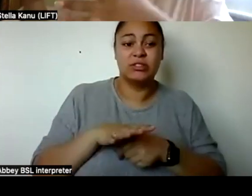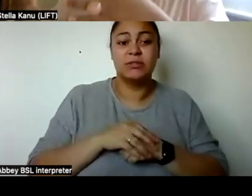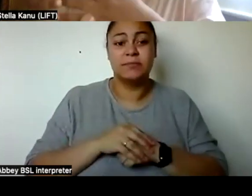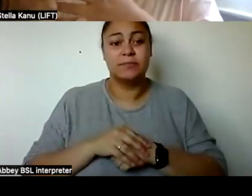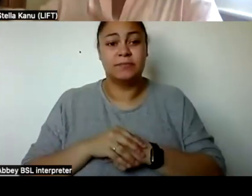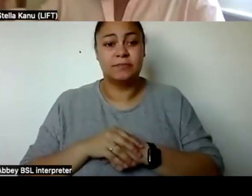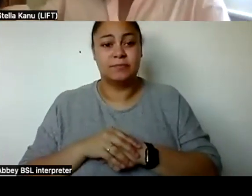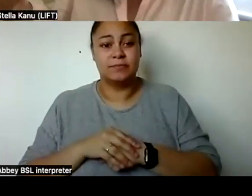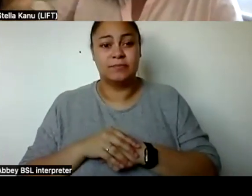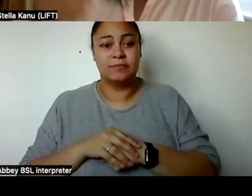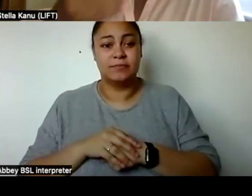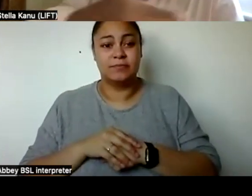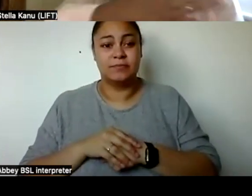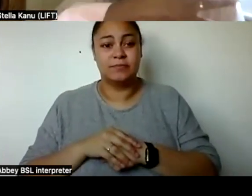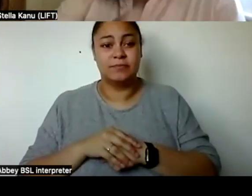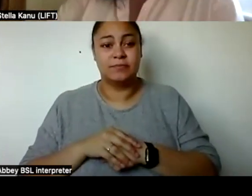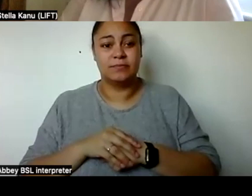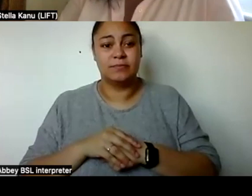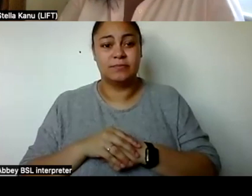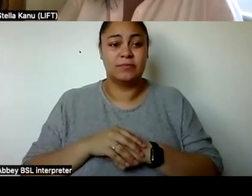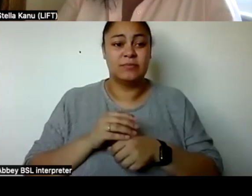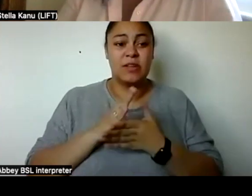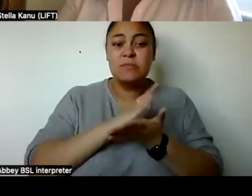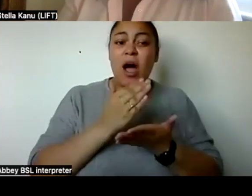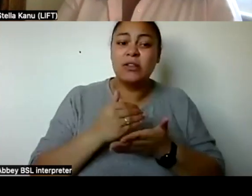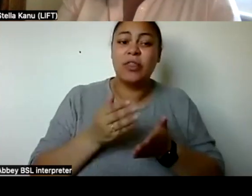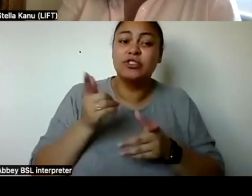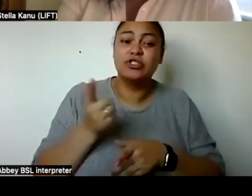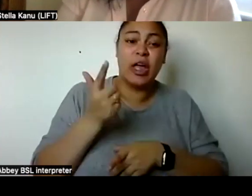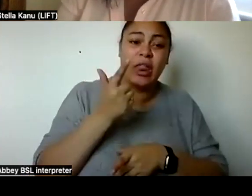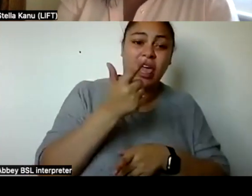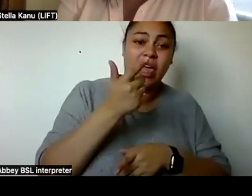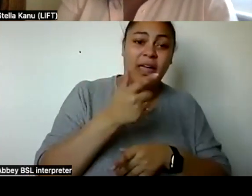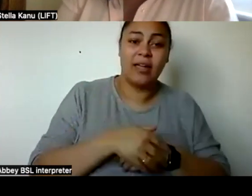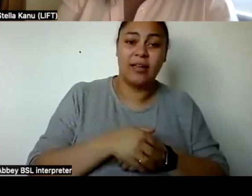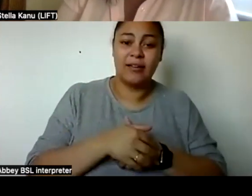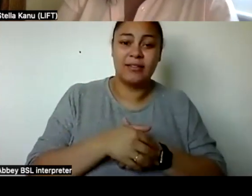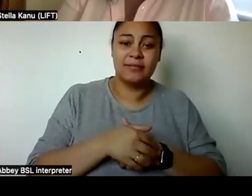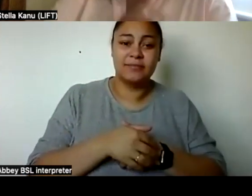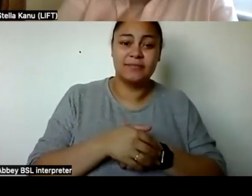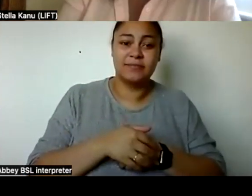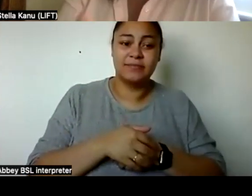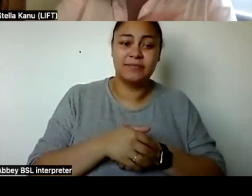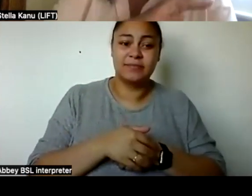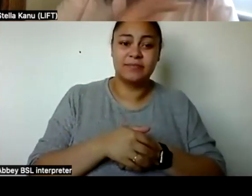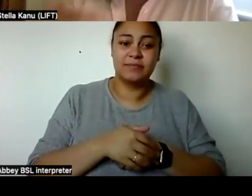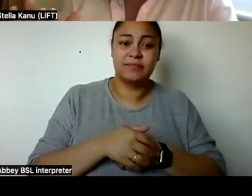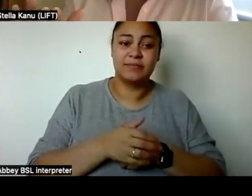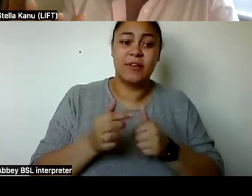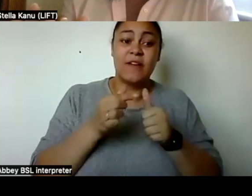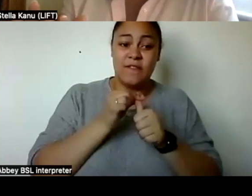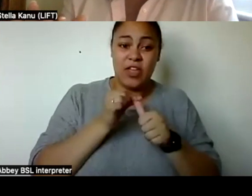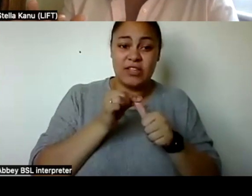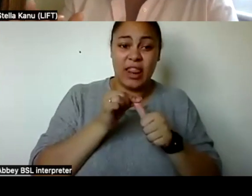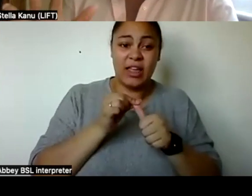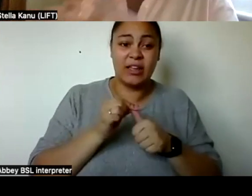they're almost like part of the journey of a freelancer into an organization. And firstly, for me, it's been around recruitment and changing all